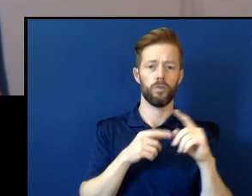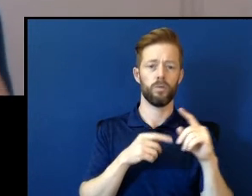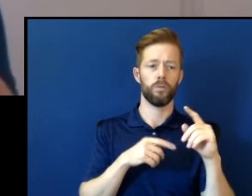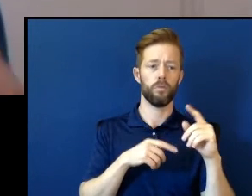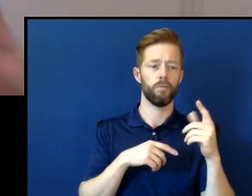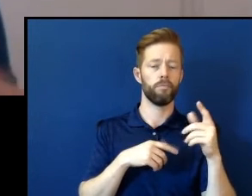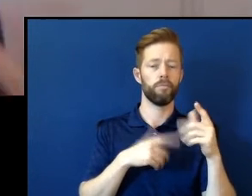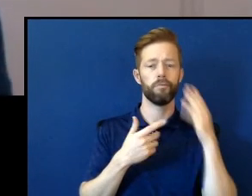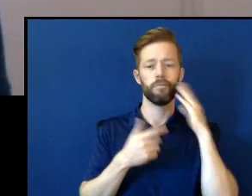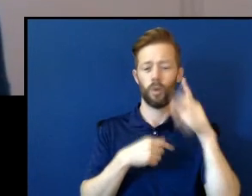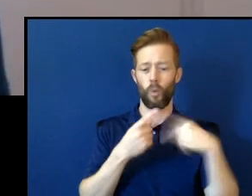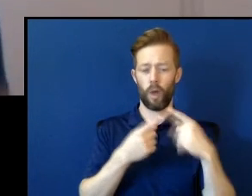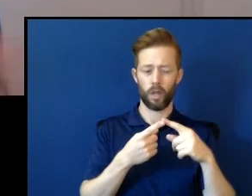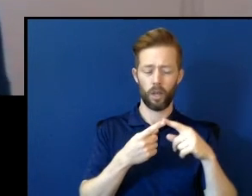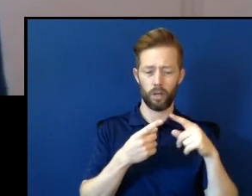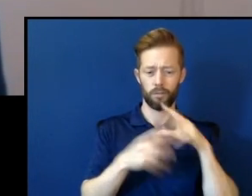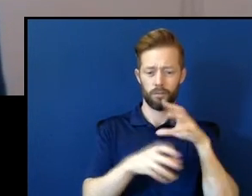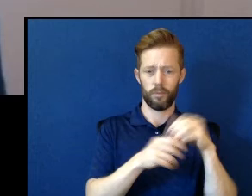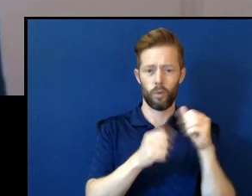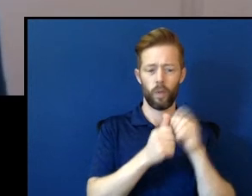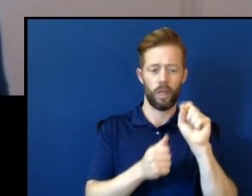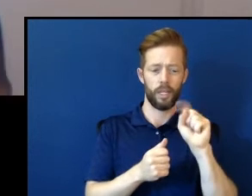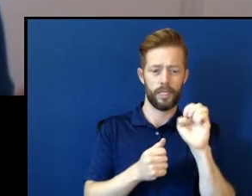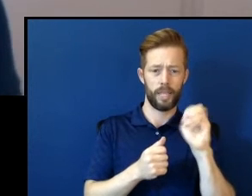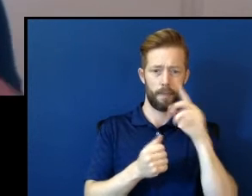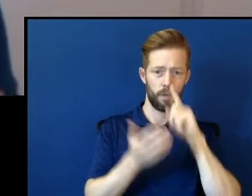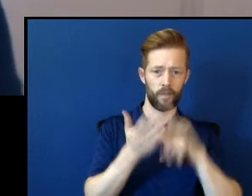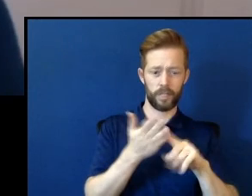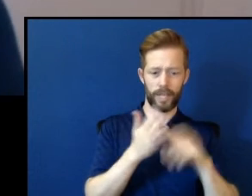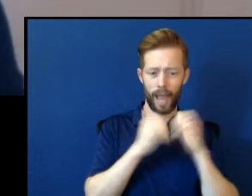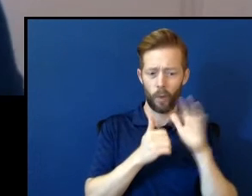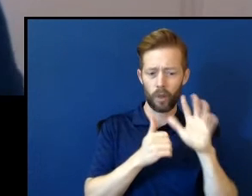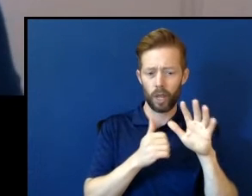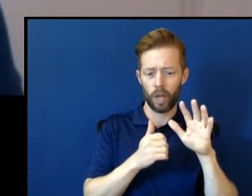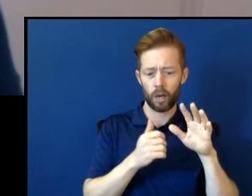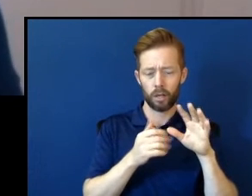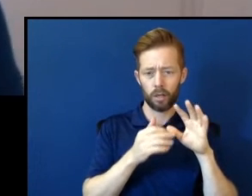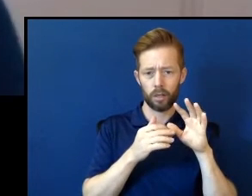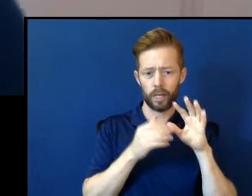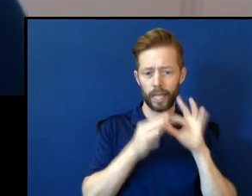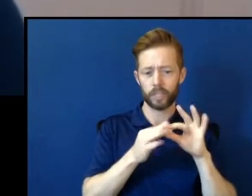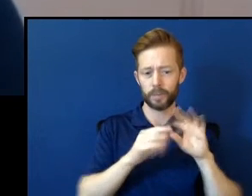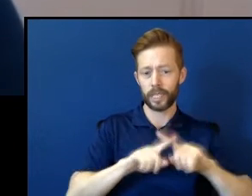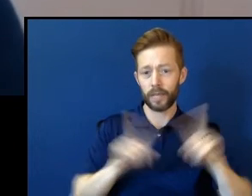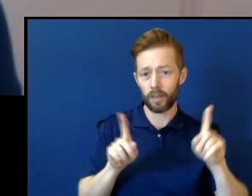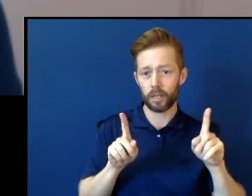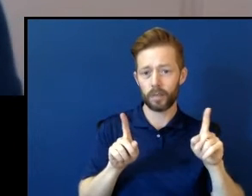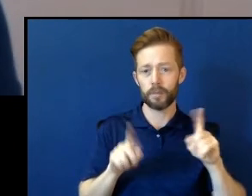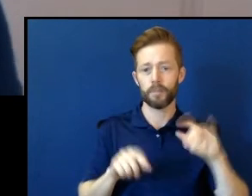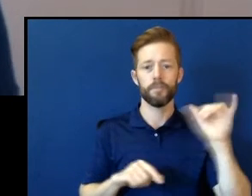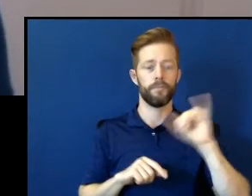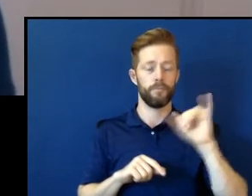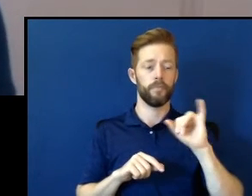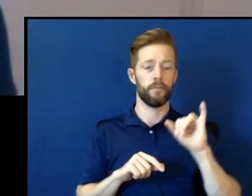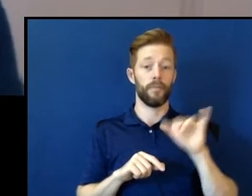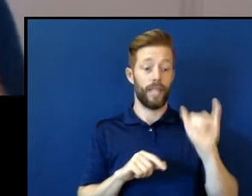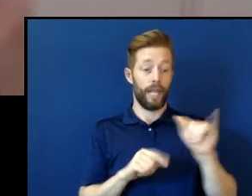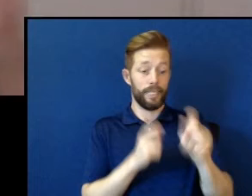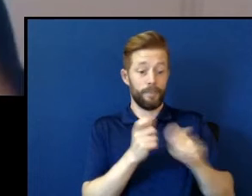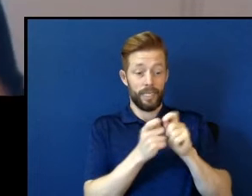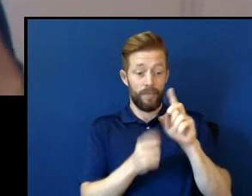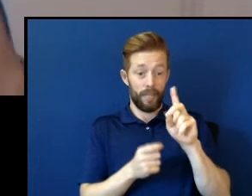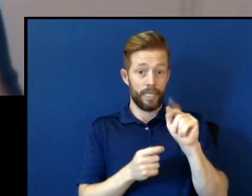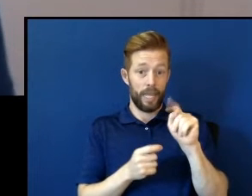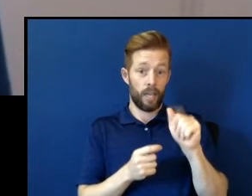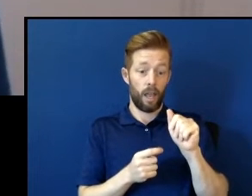to, when they're engaged in a STEM investigation, how does their engagement and participation differ? How much prompting, and